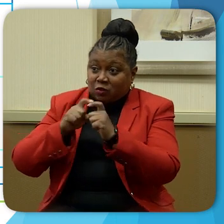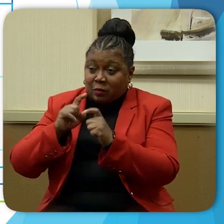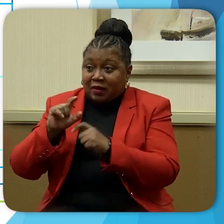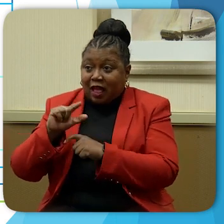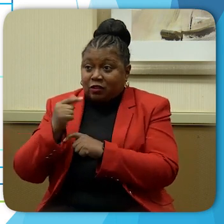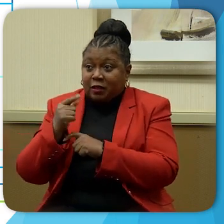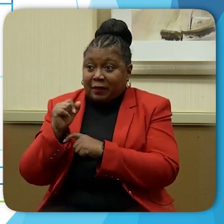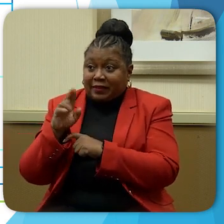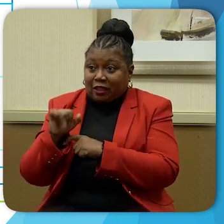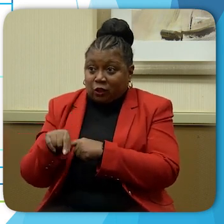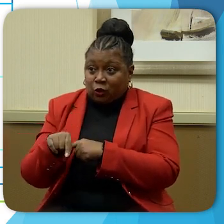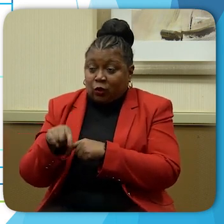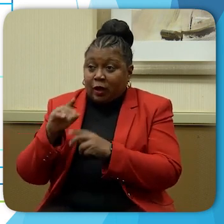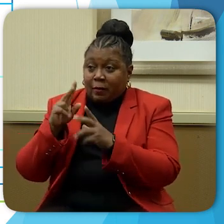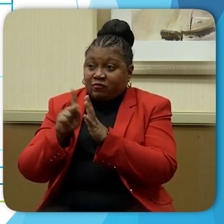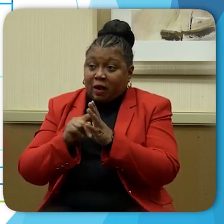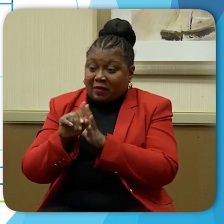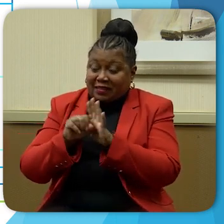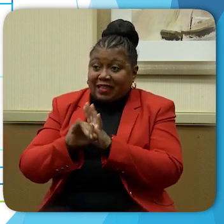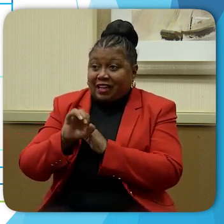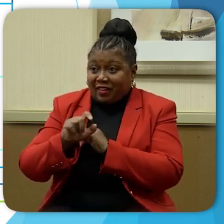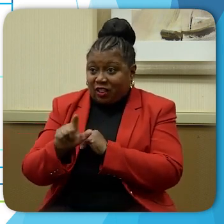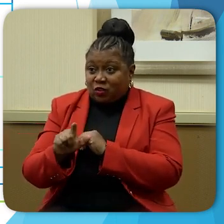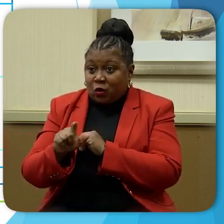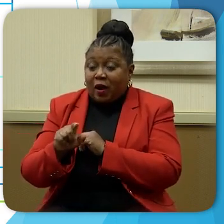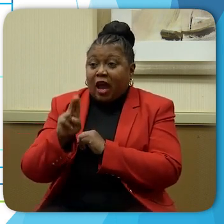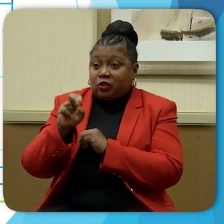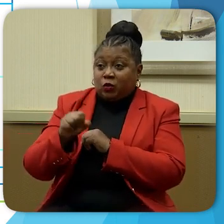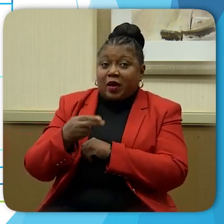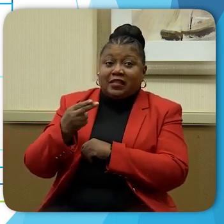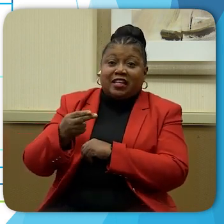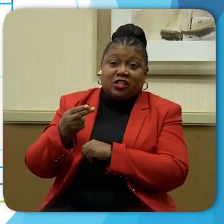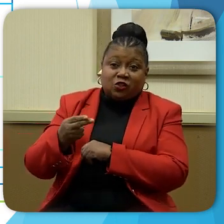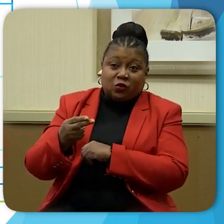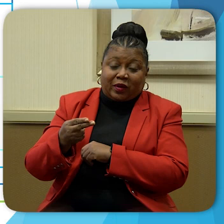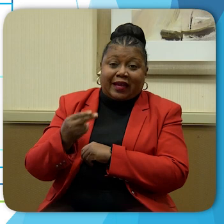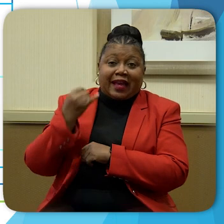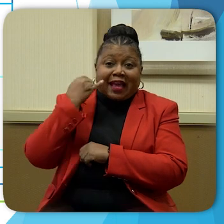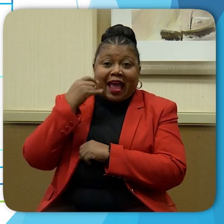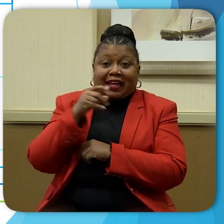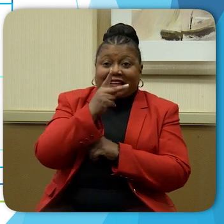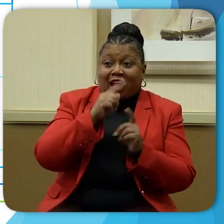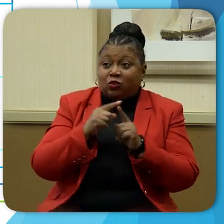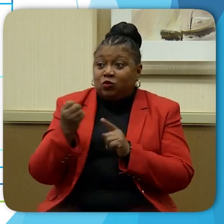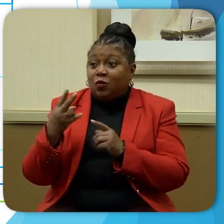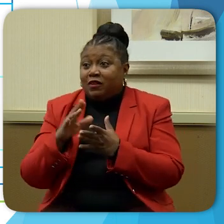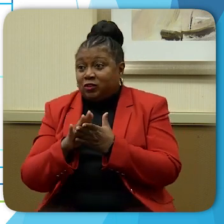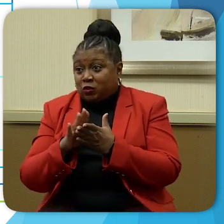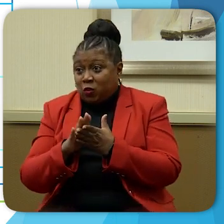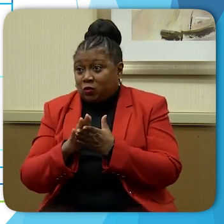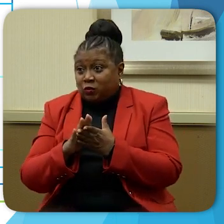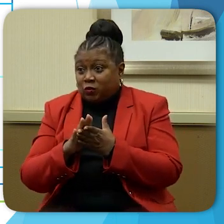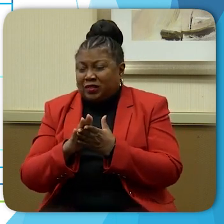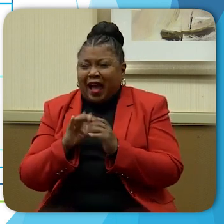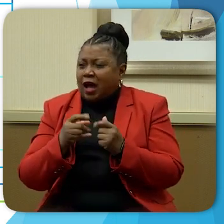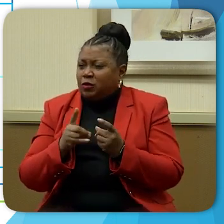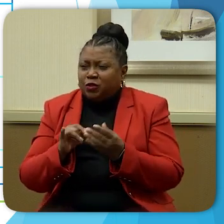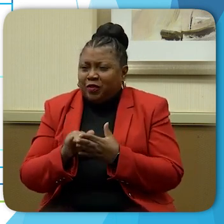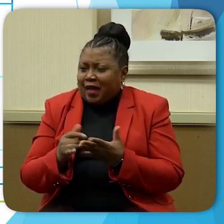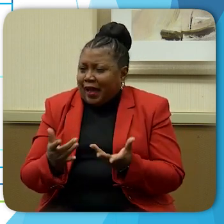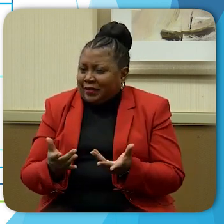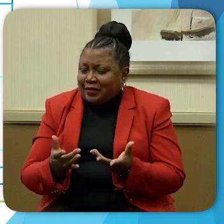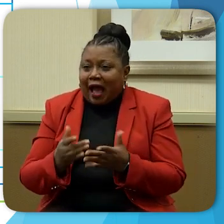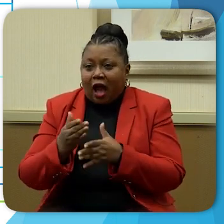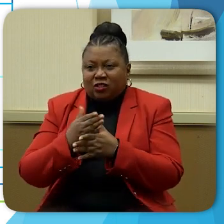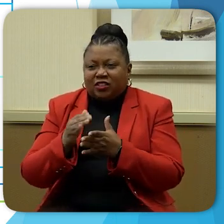of LGBTQ people from the state of Illinois and U.S. history in K through 12 schools. And so how we do